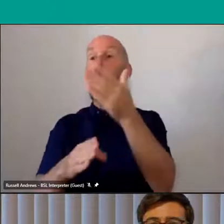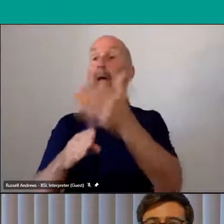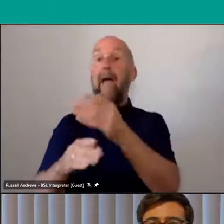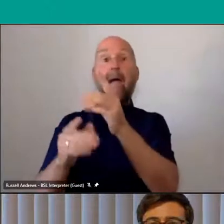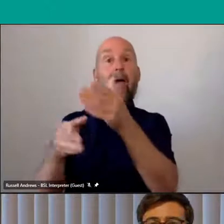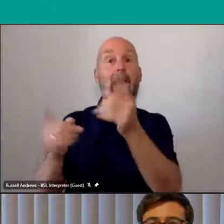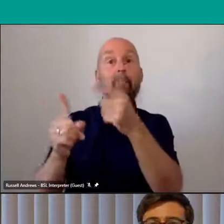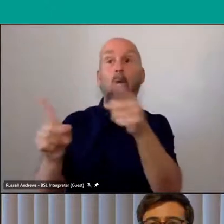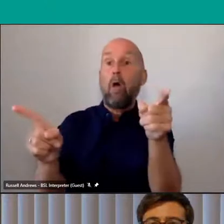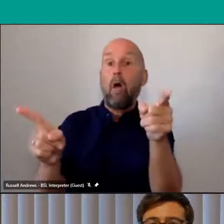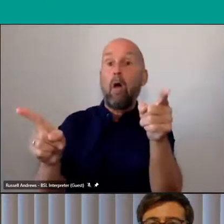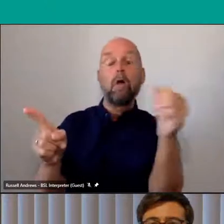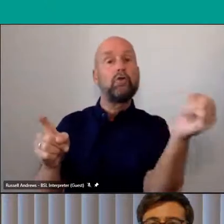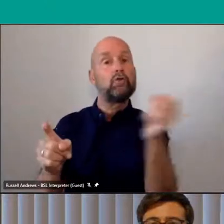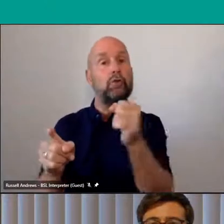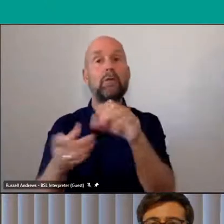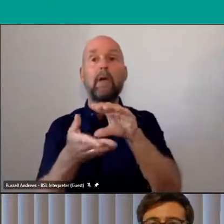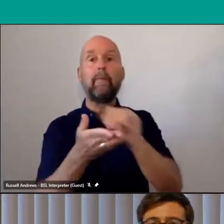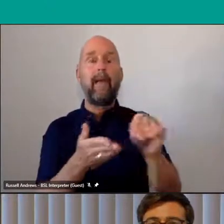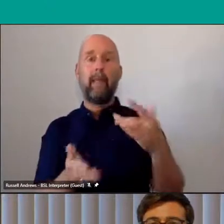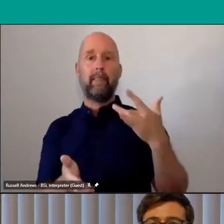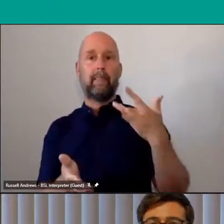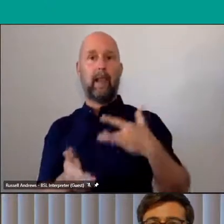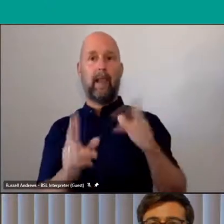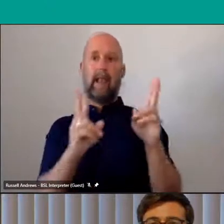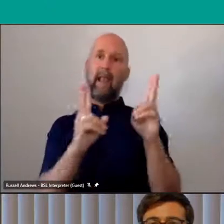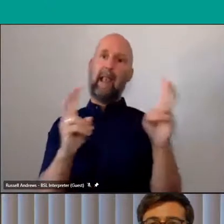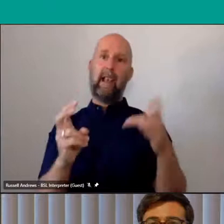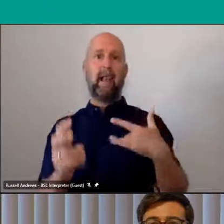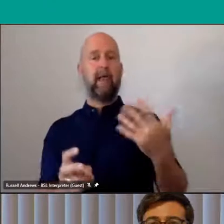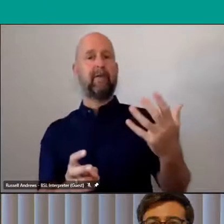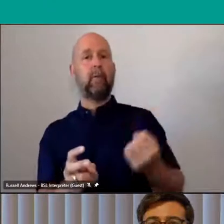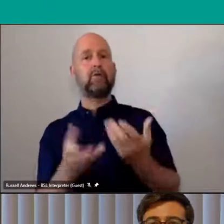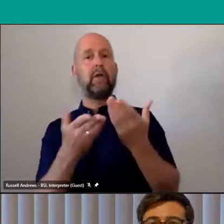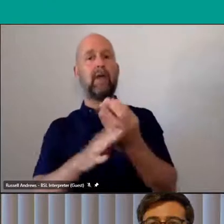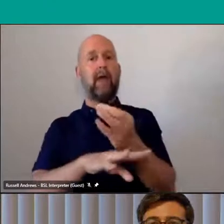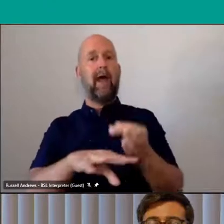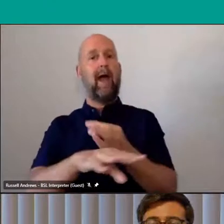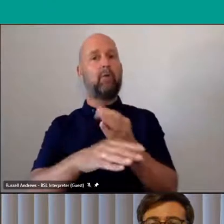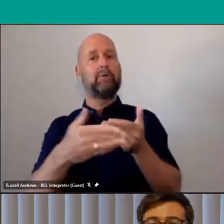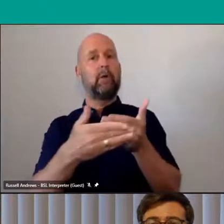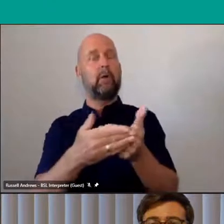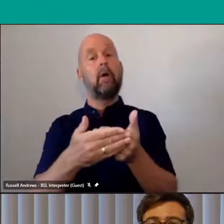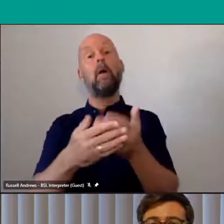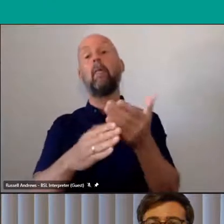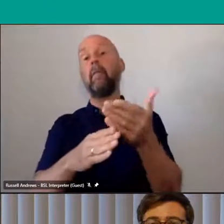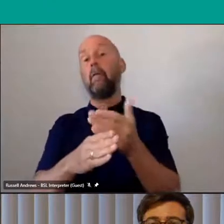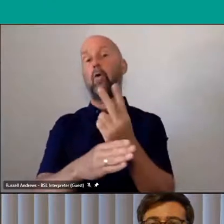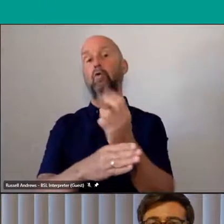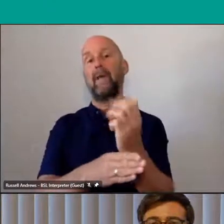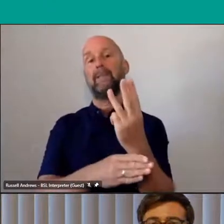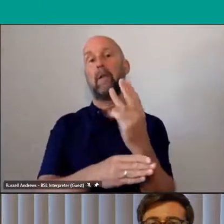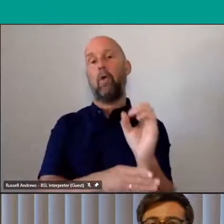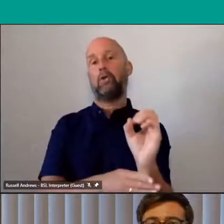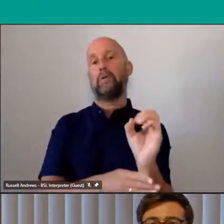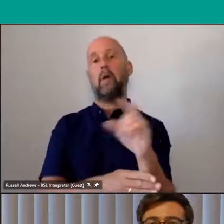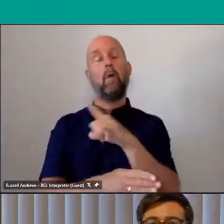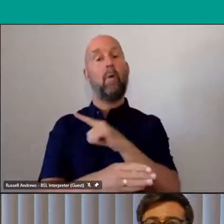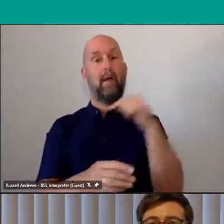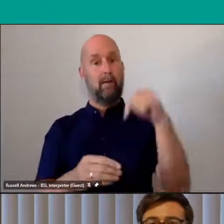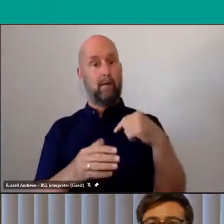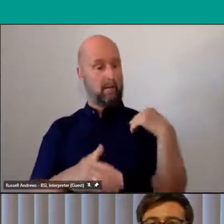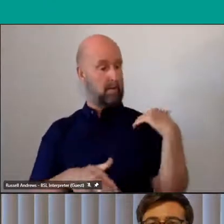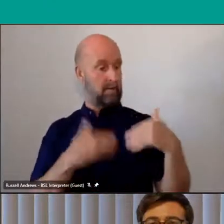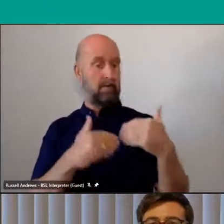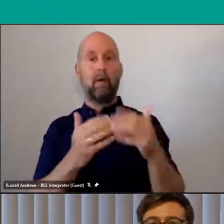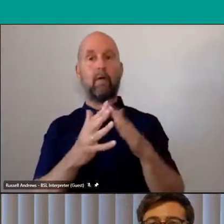the city region to pay the living wage, to offer living hours by 2030, using the fantastic momentum that has been created